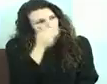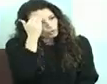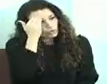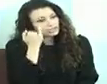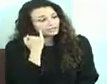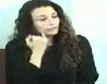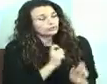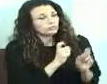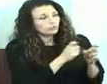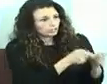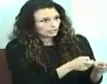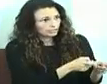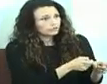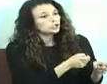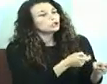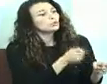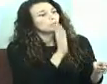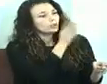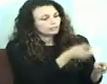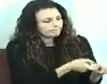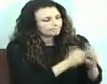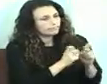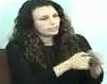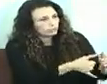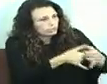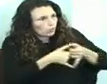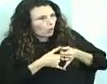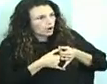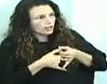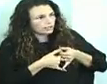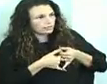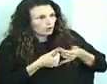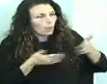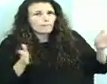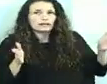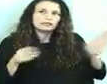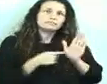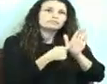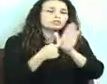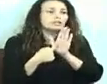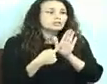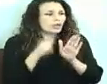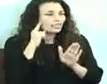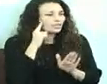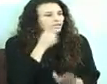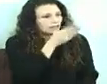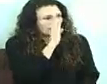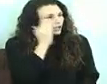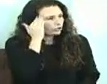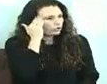rewarded openly. And I think God has that in store for all of us. So please give generously.